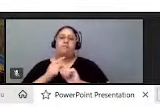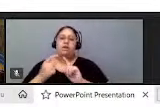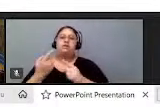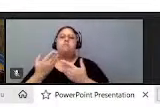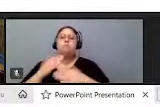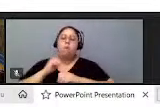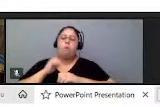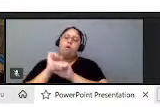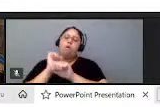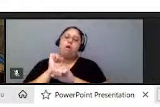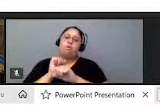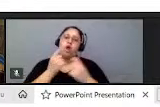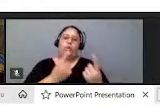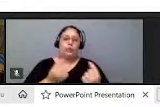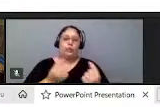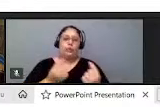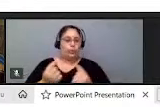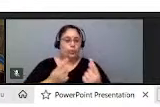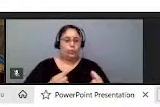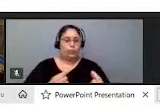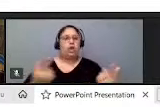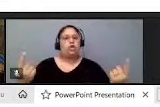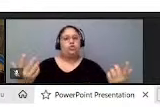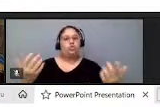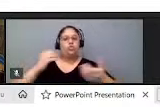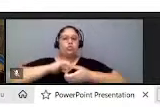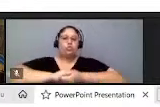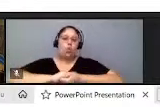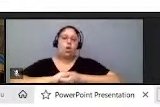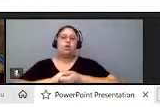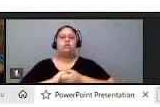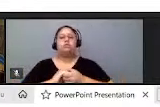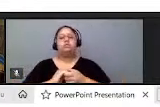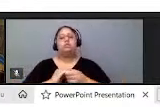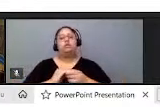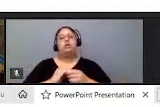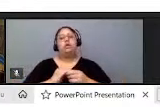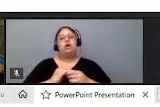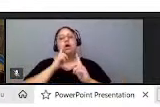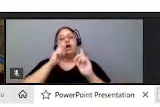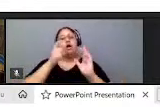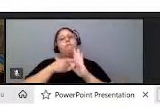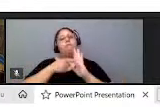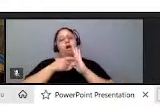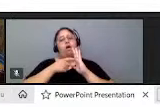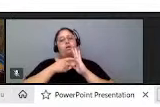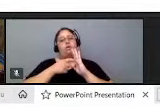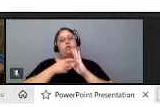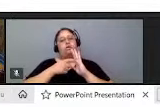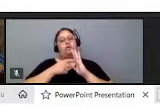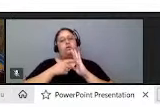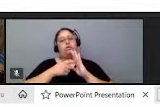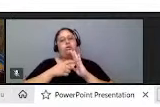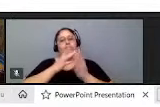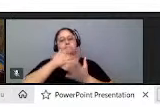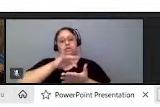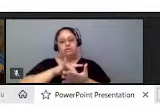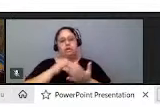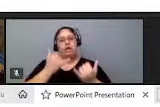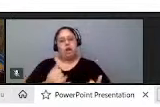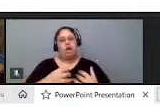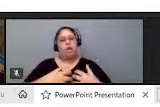done there's a joint Co Corridor command center that is uh underway it's being established just to assist with all the